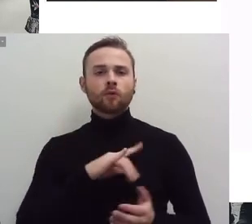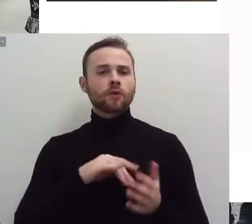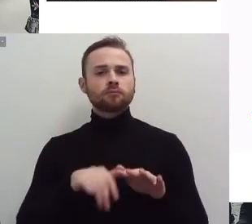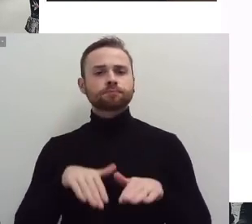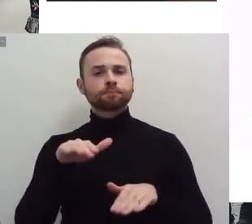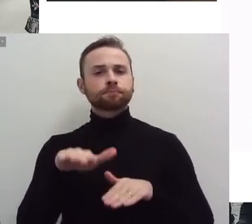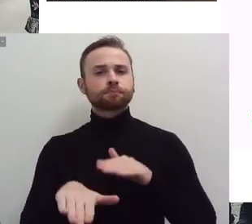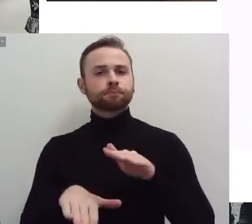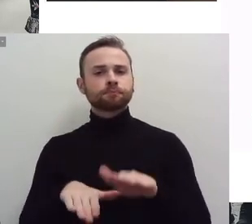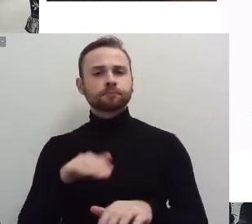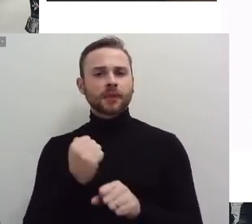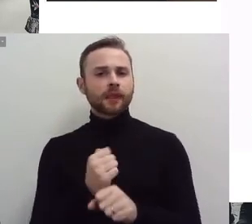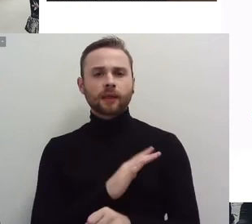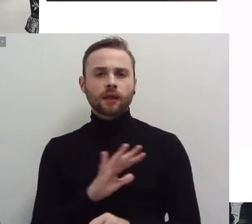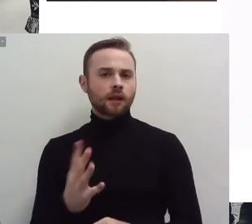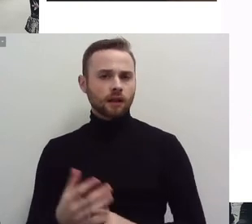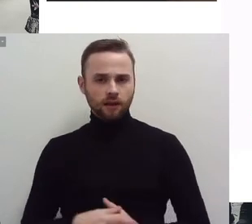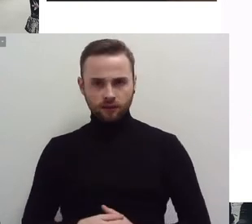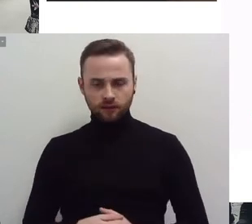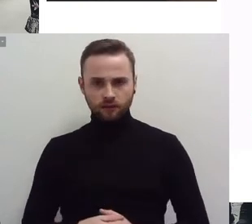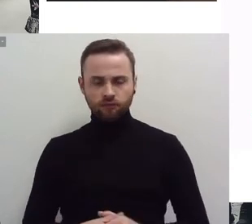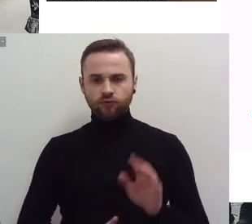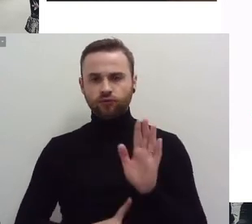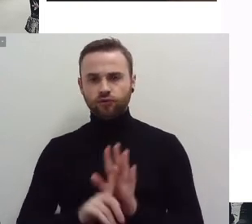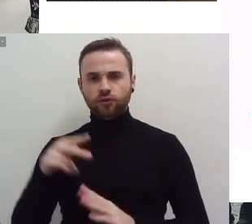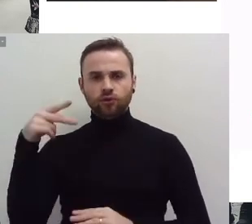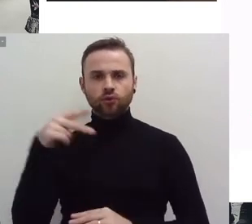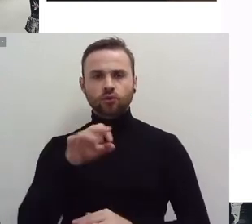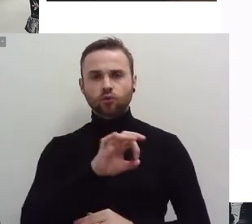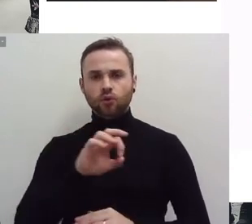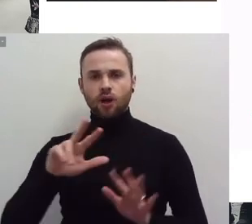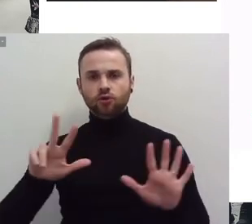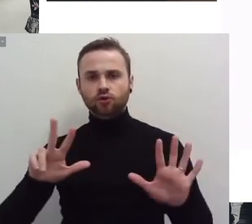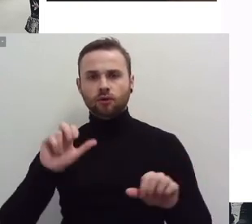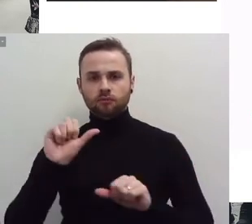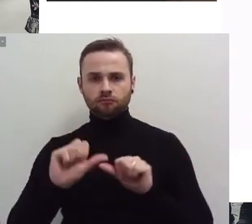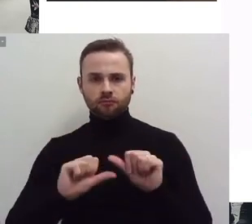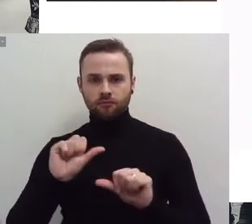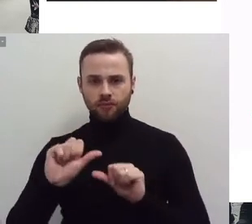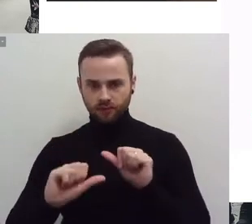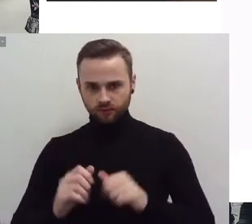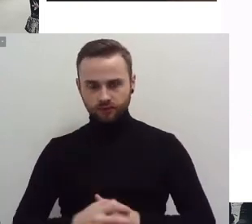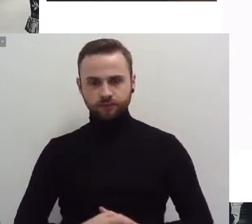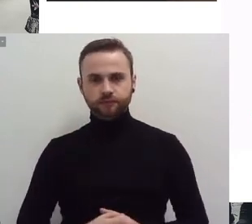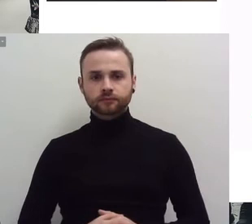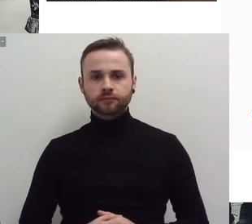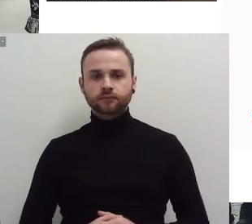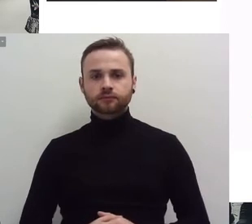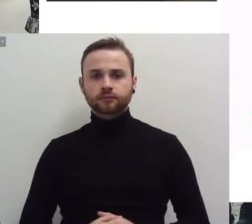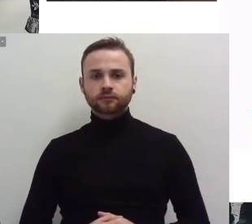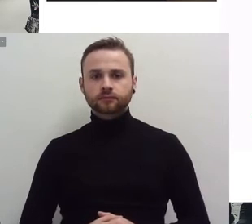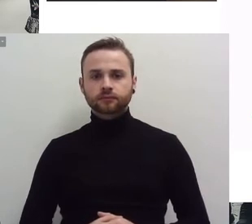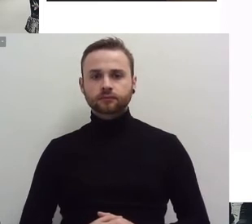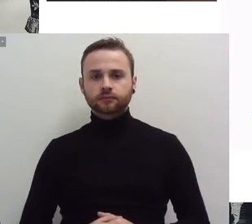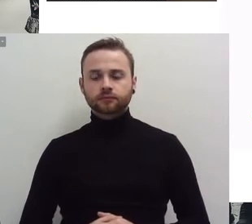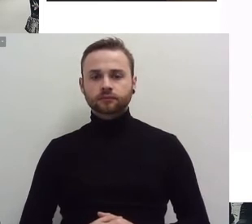protection NGO called Pesapu established a group for young people called